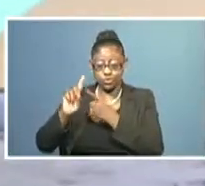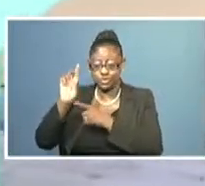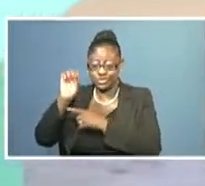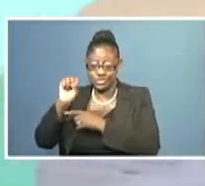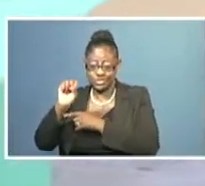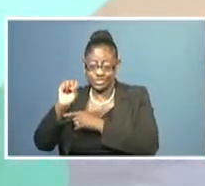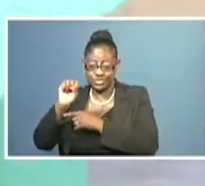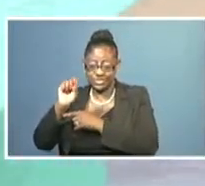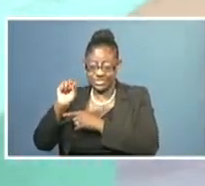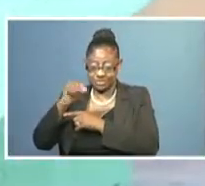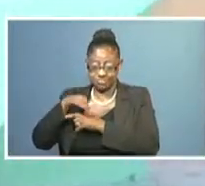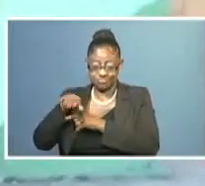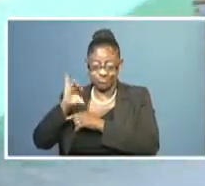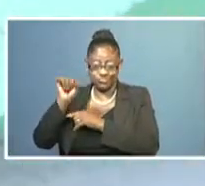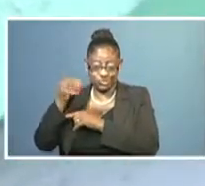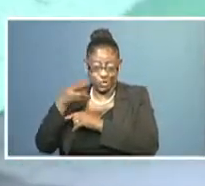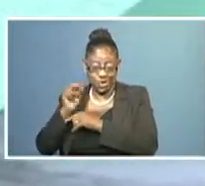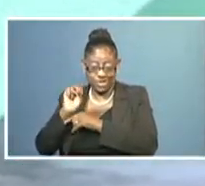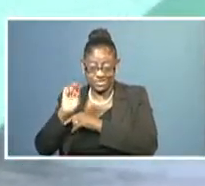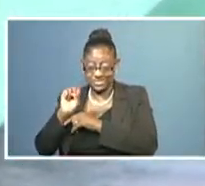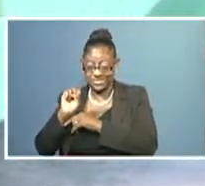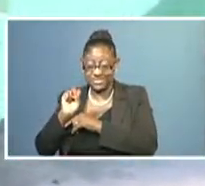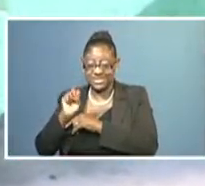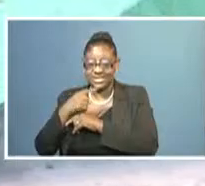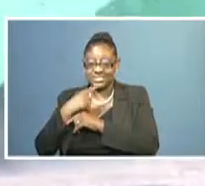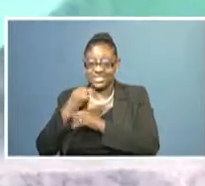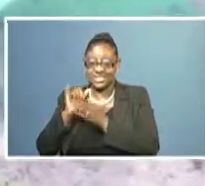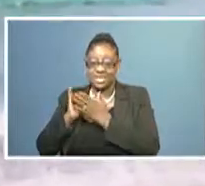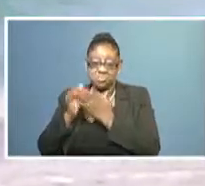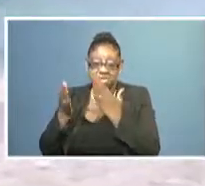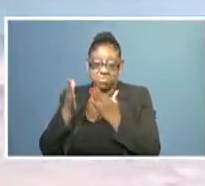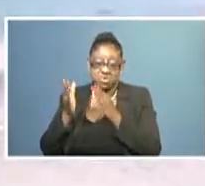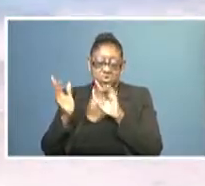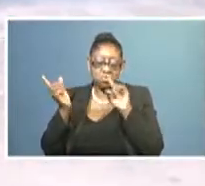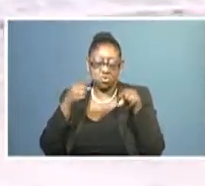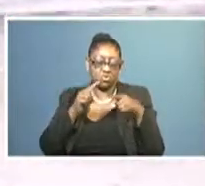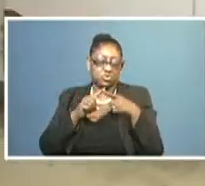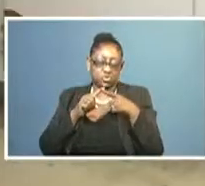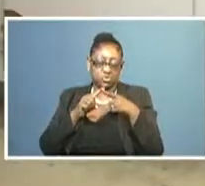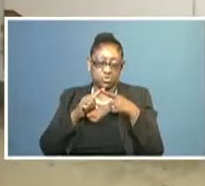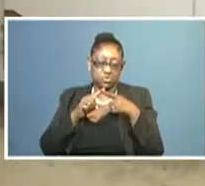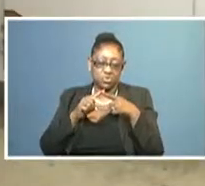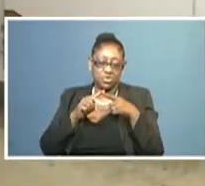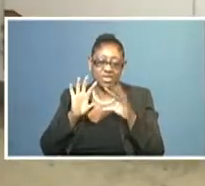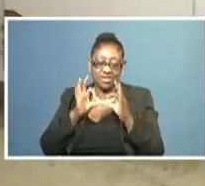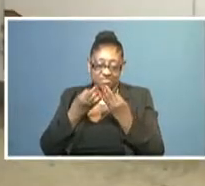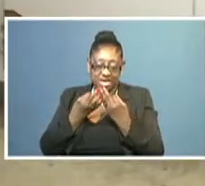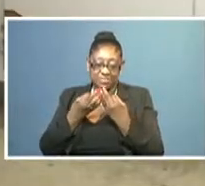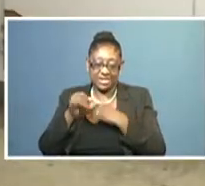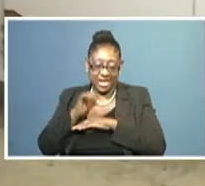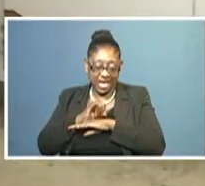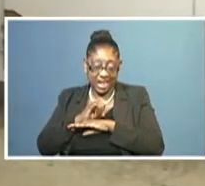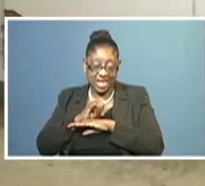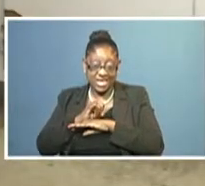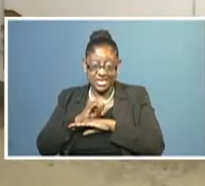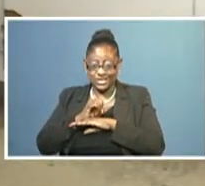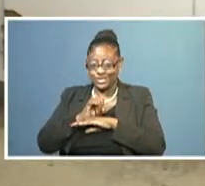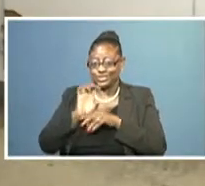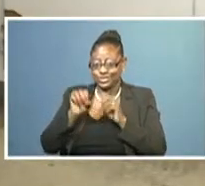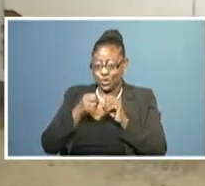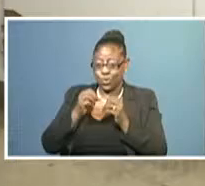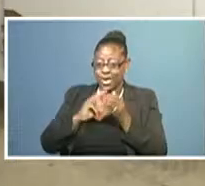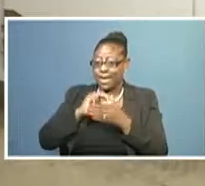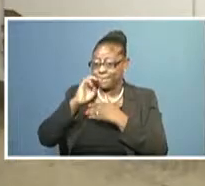a teaching post there, or spread her wings and fly to the Family Islands? So I'm bonded to the government, so in